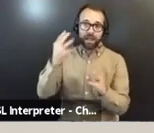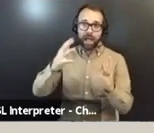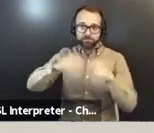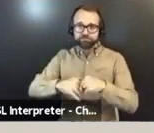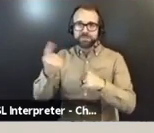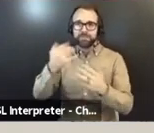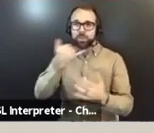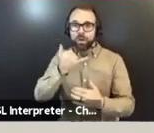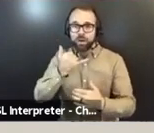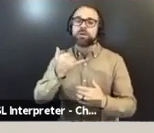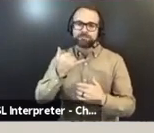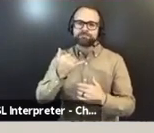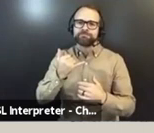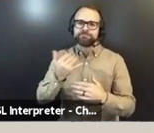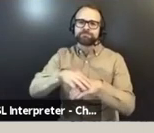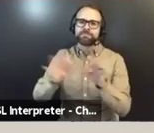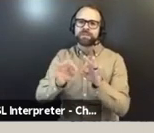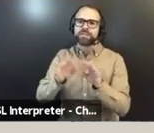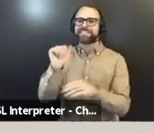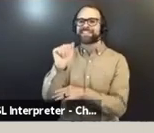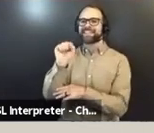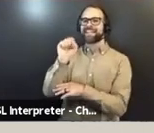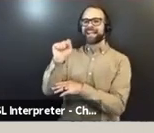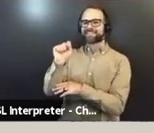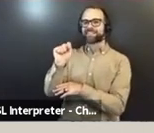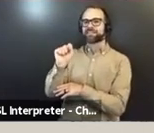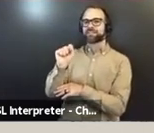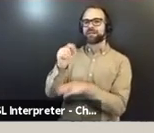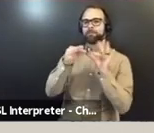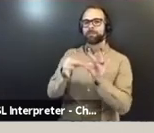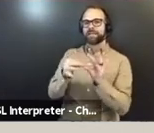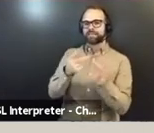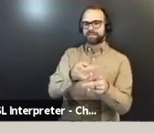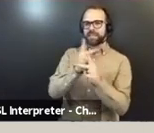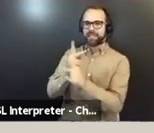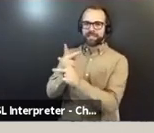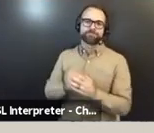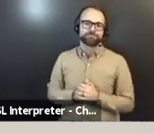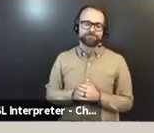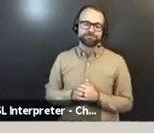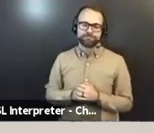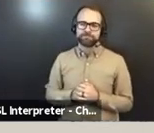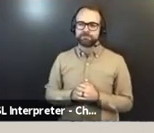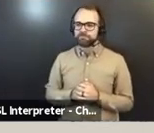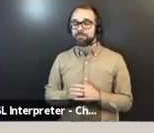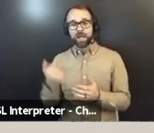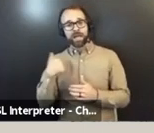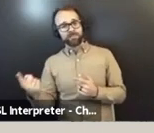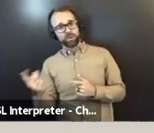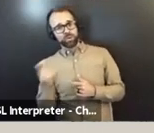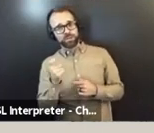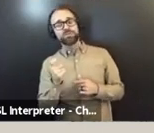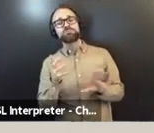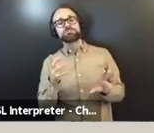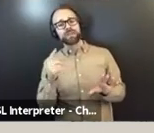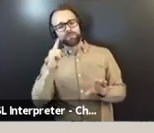So that's on the asset-based lending. Any questions on that? I think I have a question for a